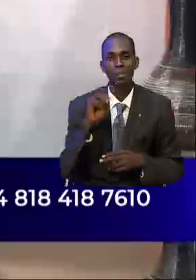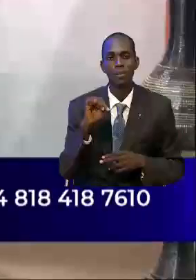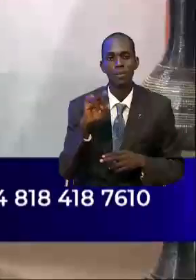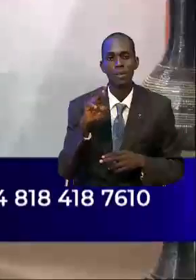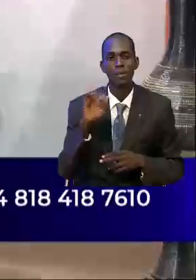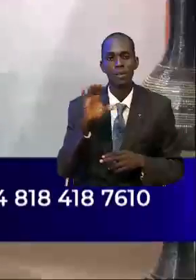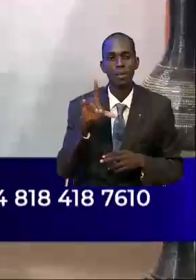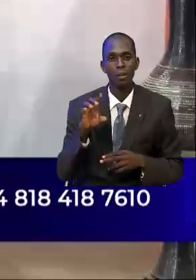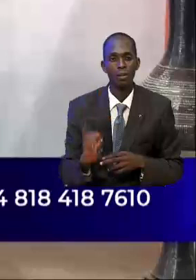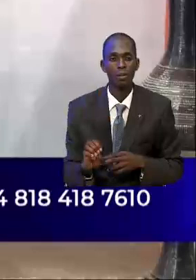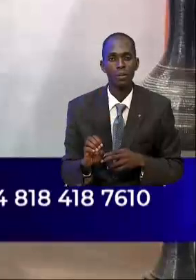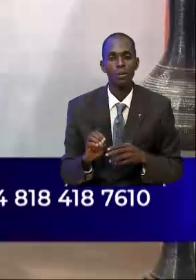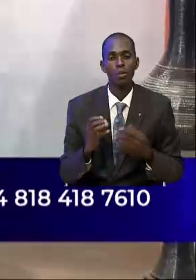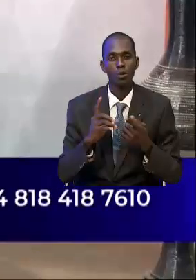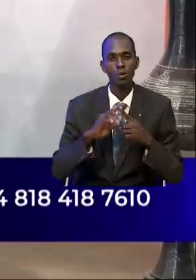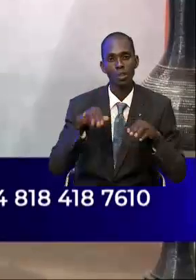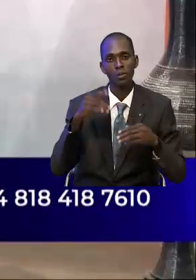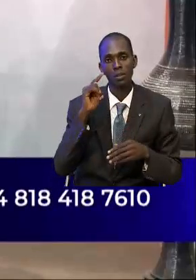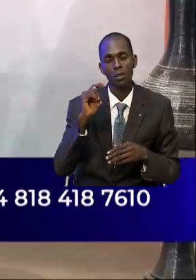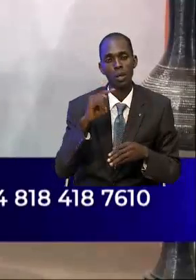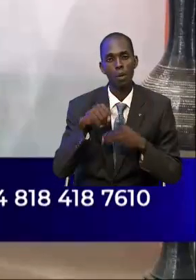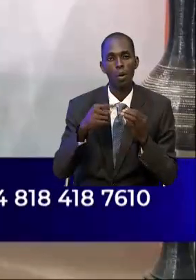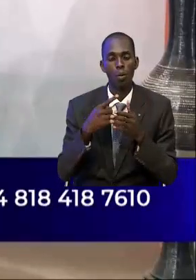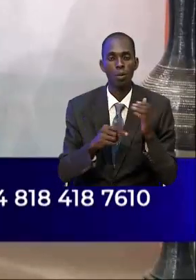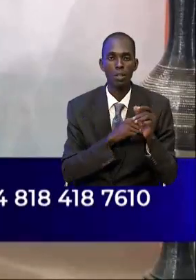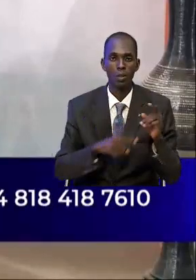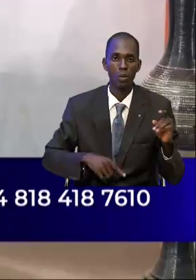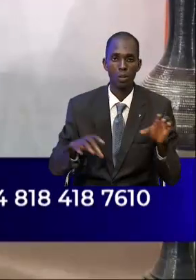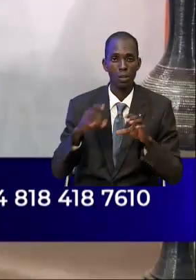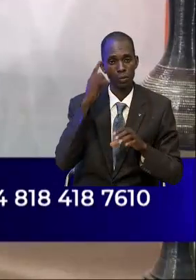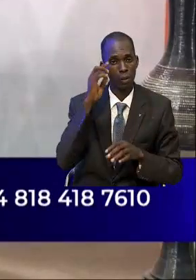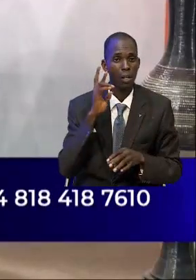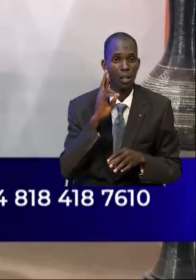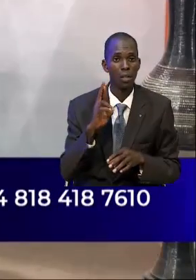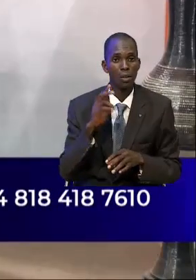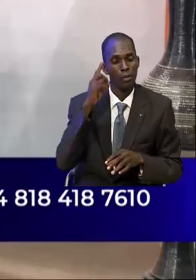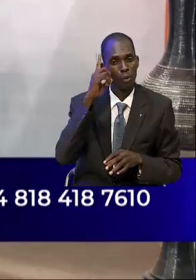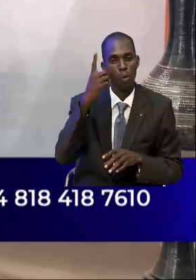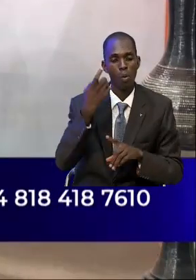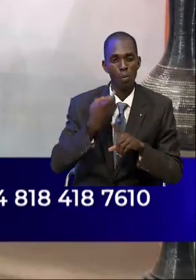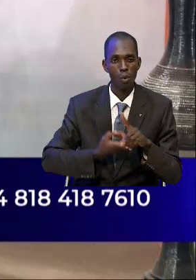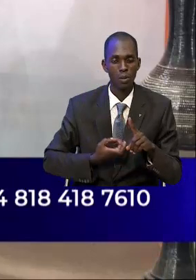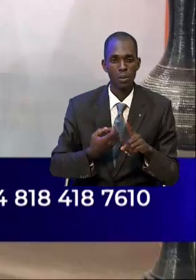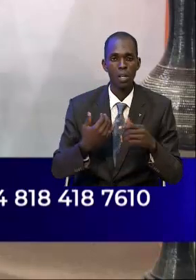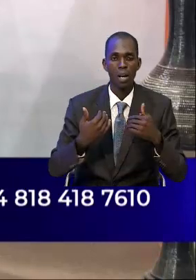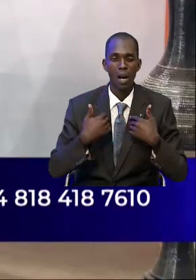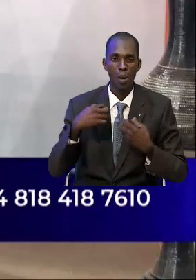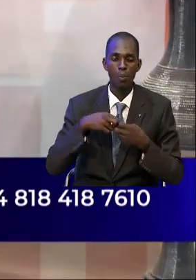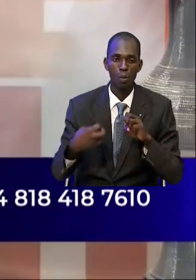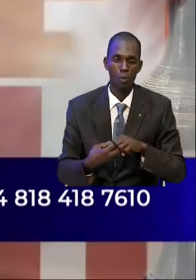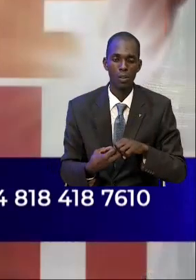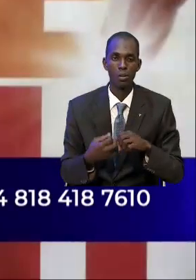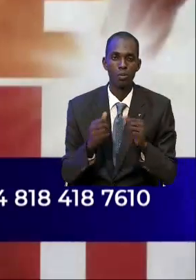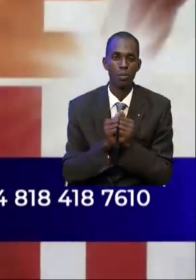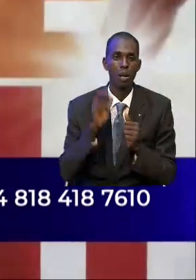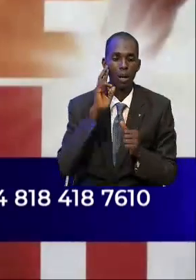name is Eko Loma Miracle. I'm here to testify how God healed me. For about a month now, I've been having